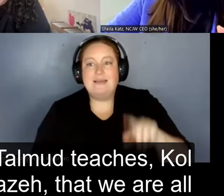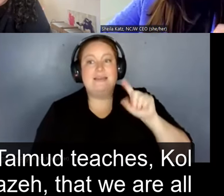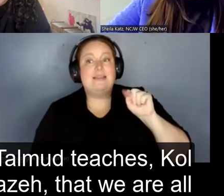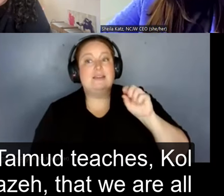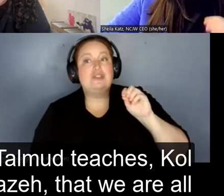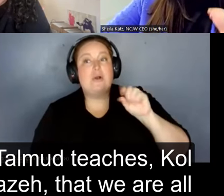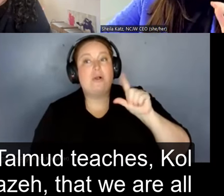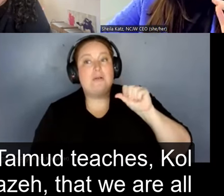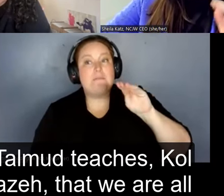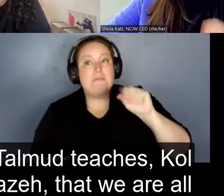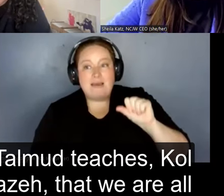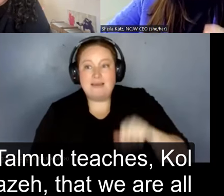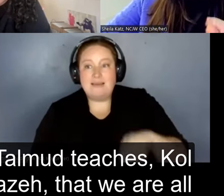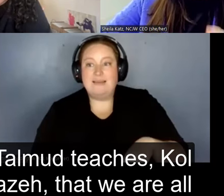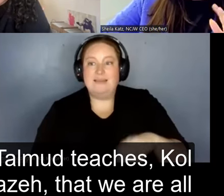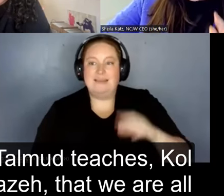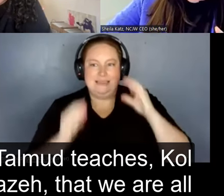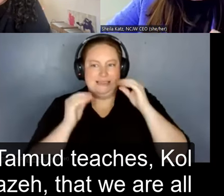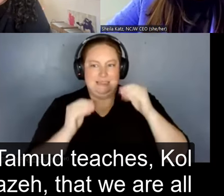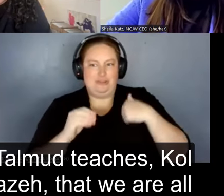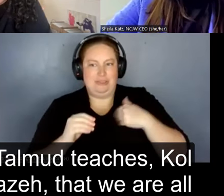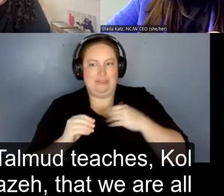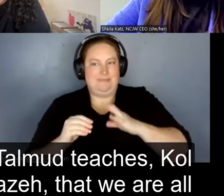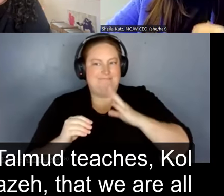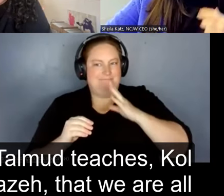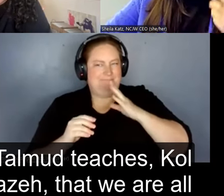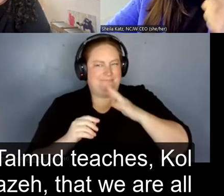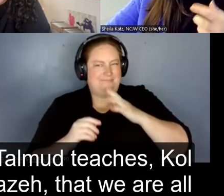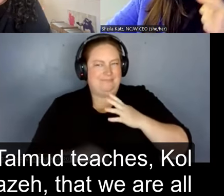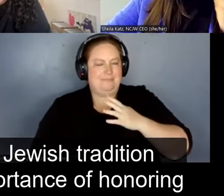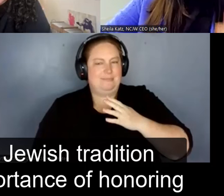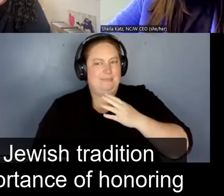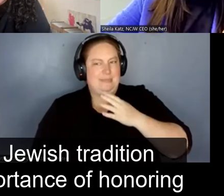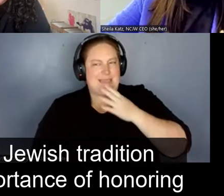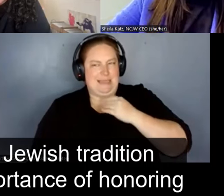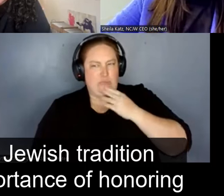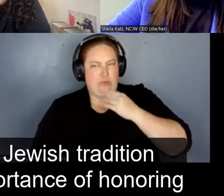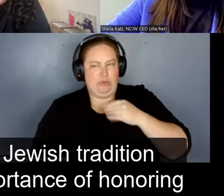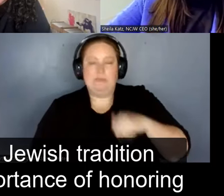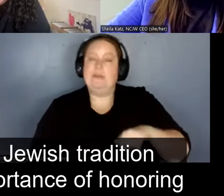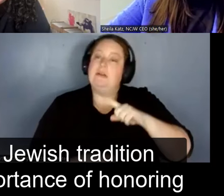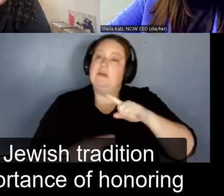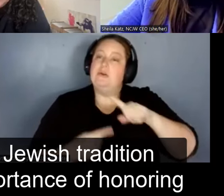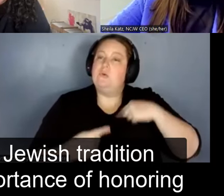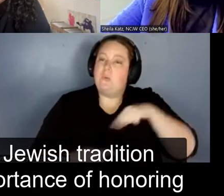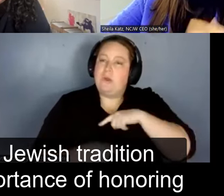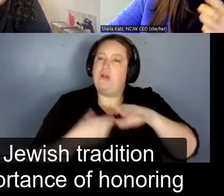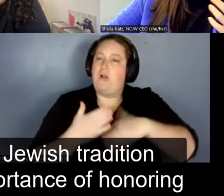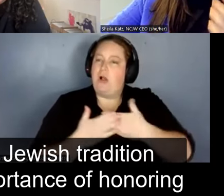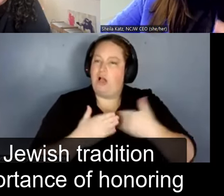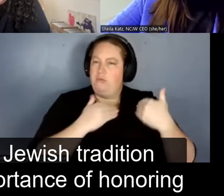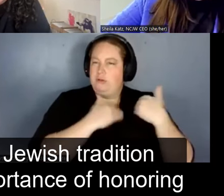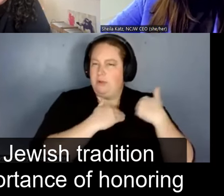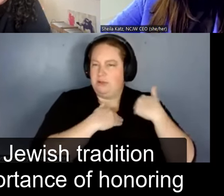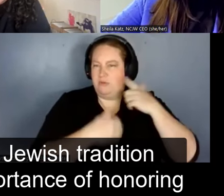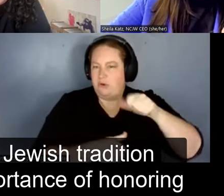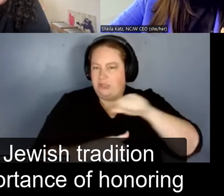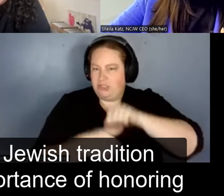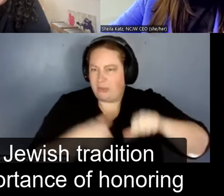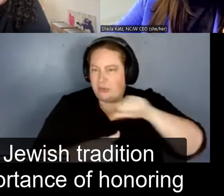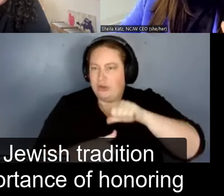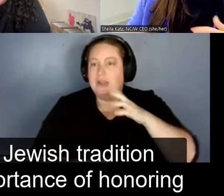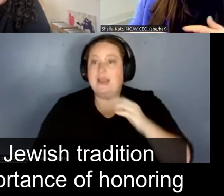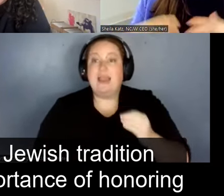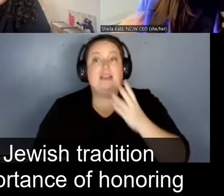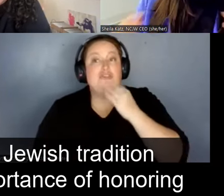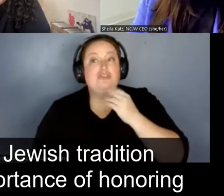teaches Kol Yisrael Aravim Ze Bazeh, that we are all responsible for one another. And Jewish tradition emphasizes